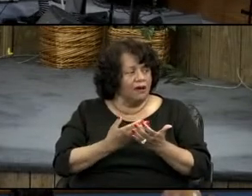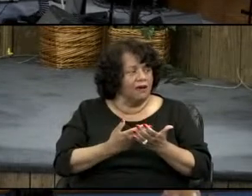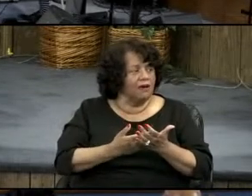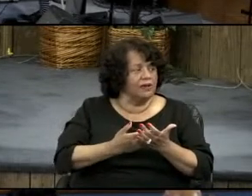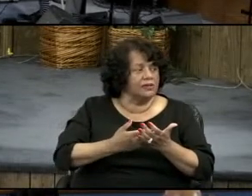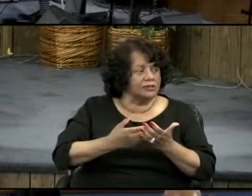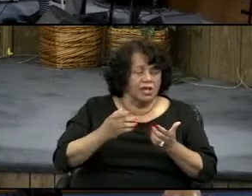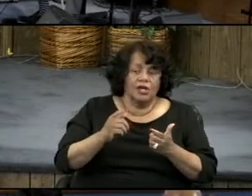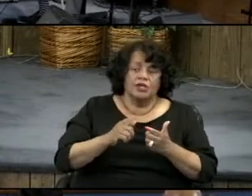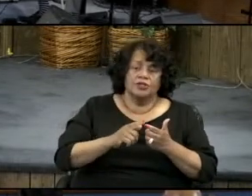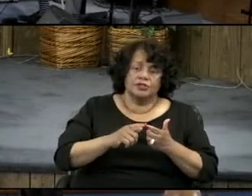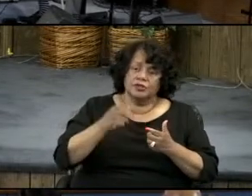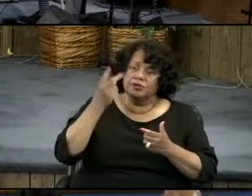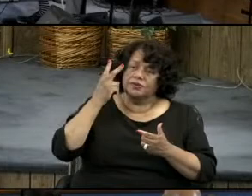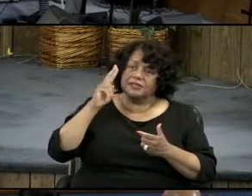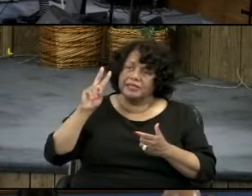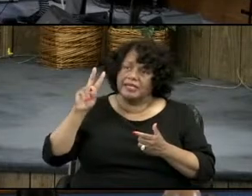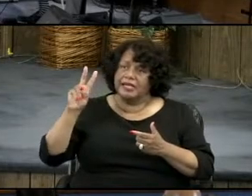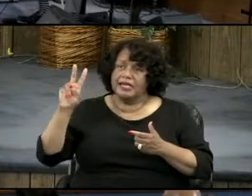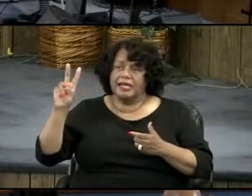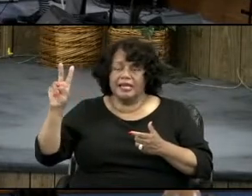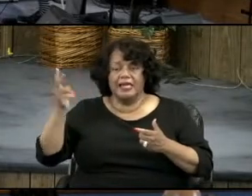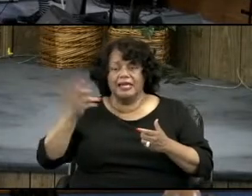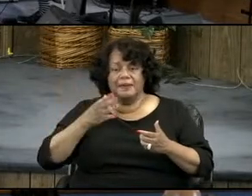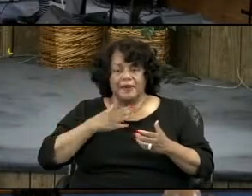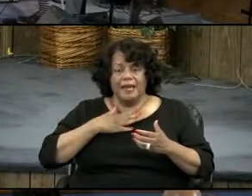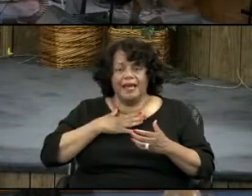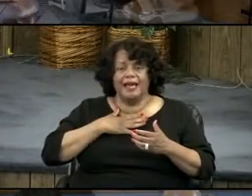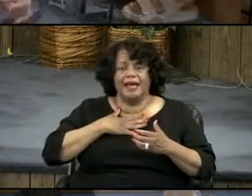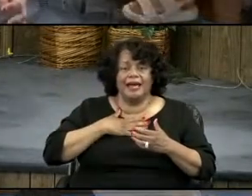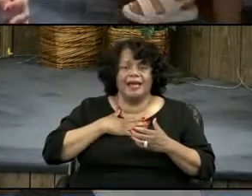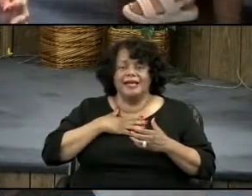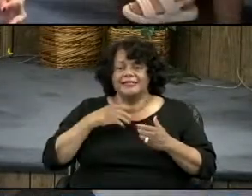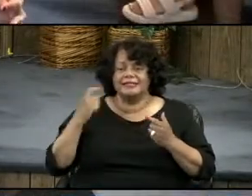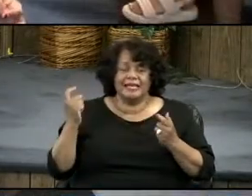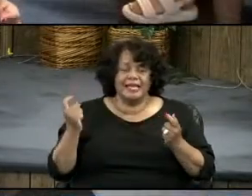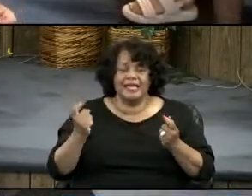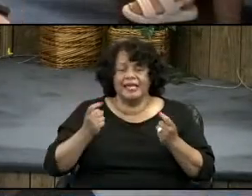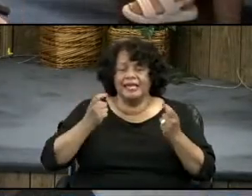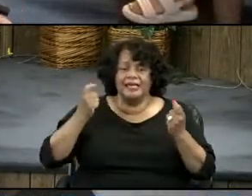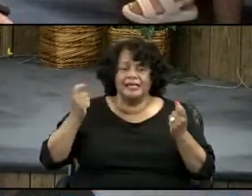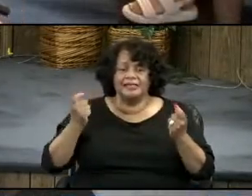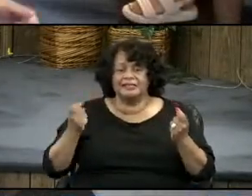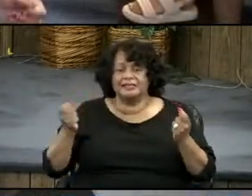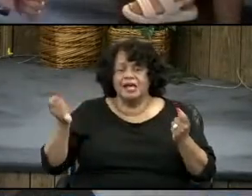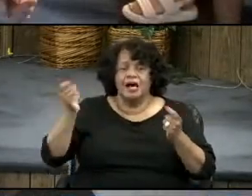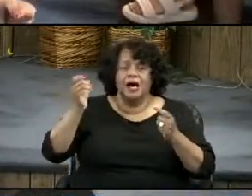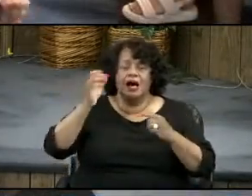To see my sins.